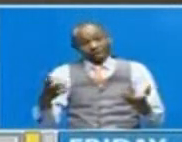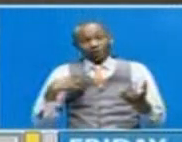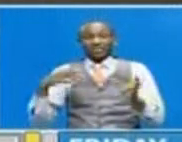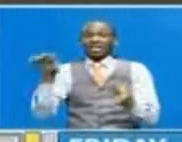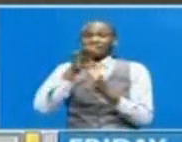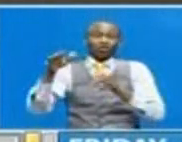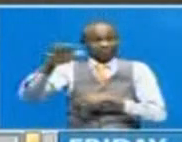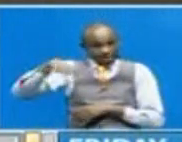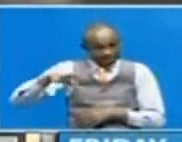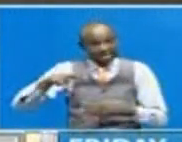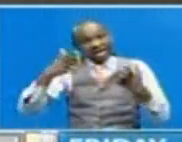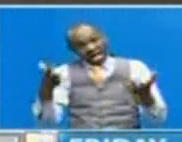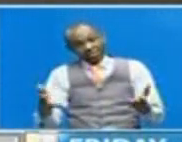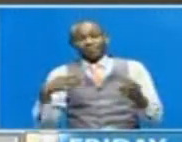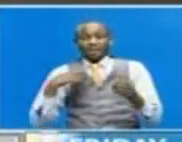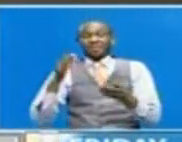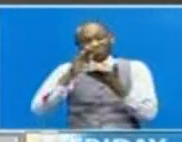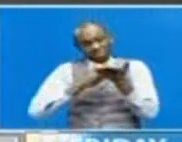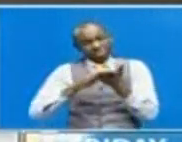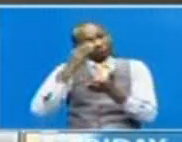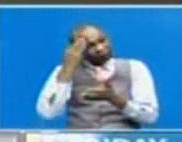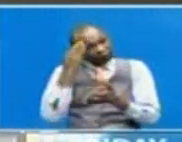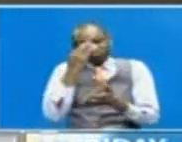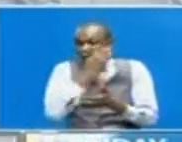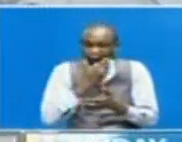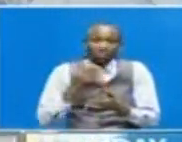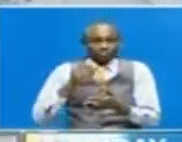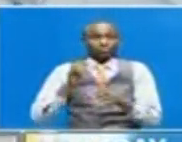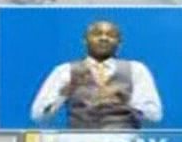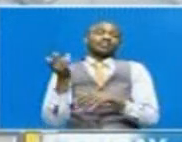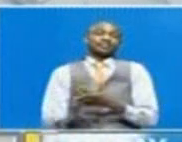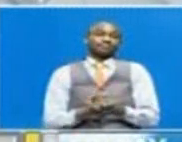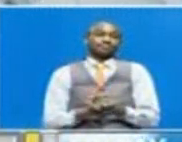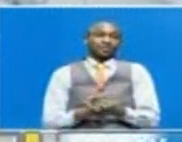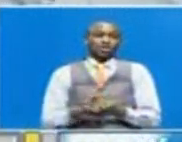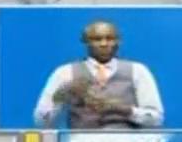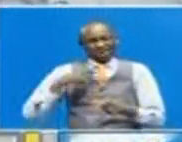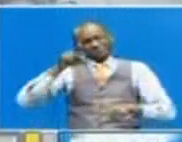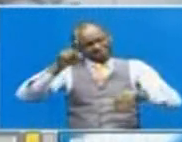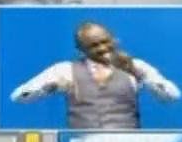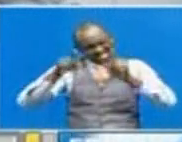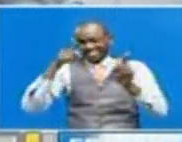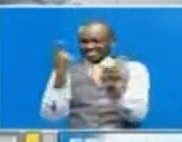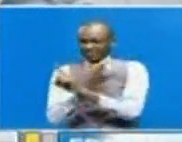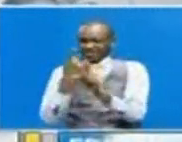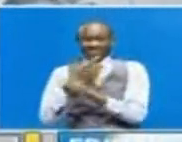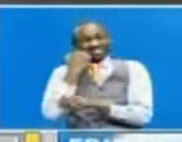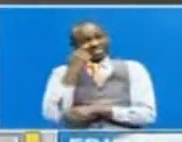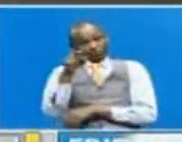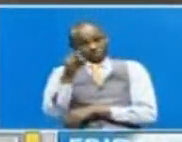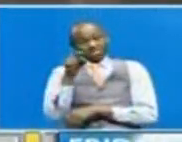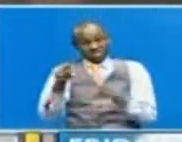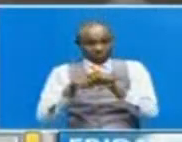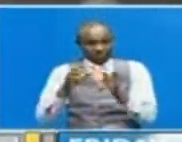environment. Others are things that you apply on yourself, including cosmetics. There are various forms of photosensitive dermatitis.